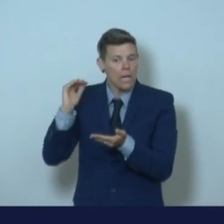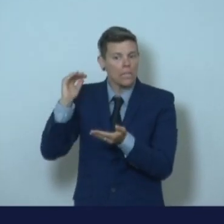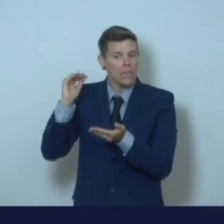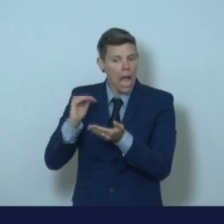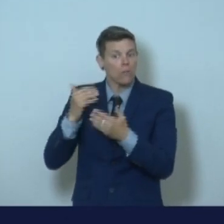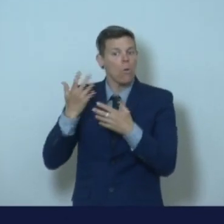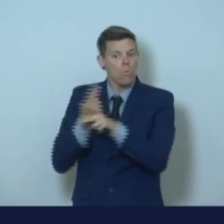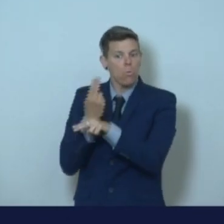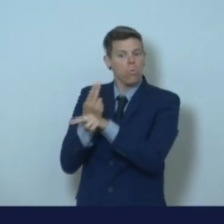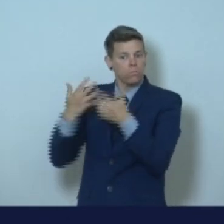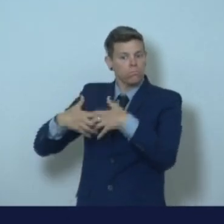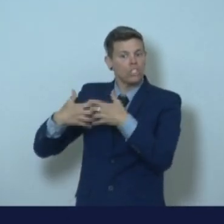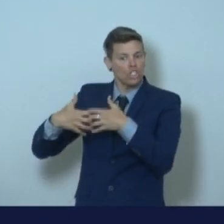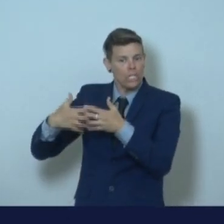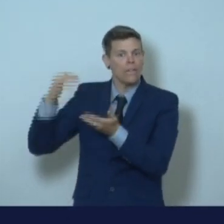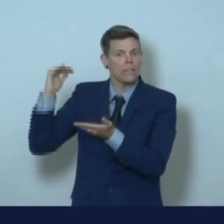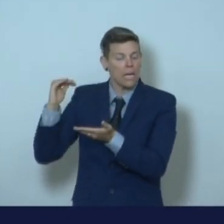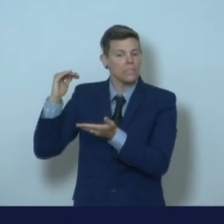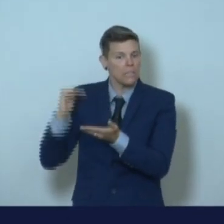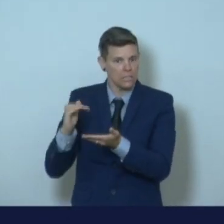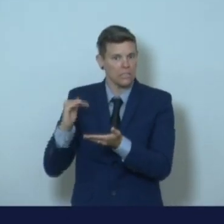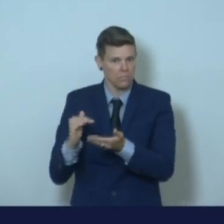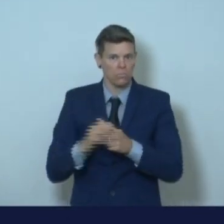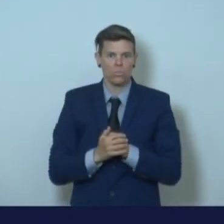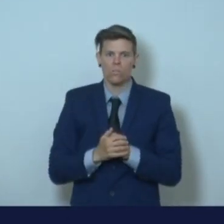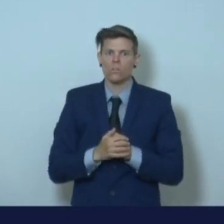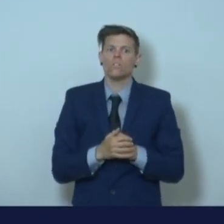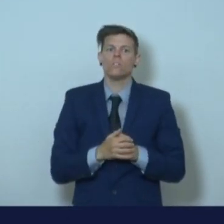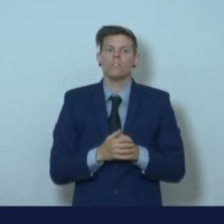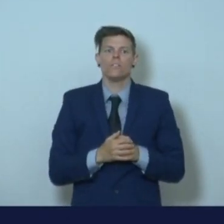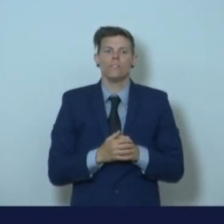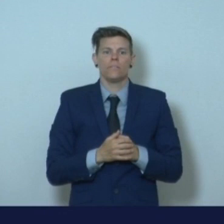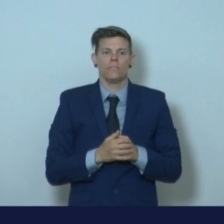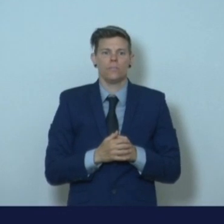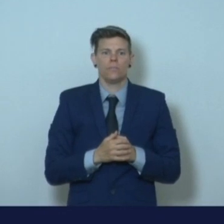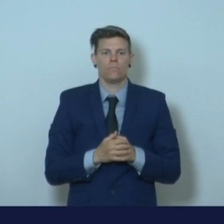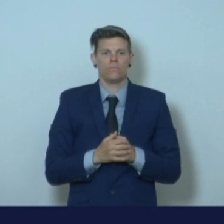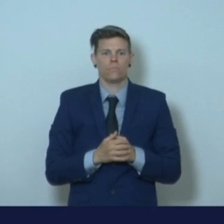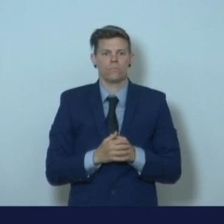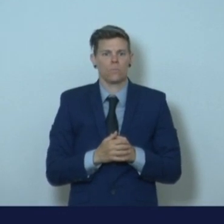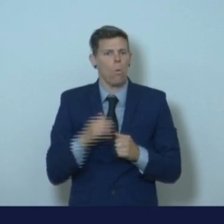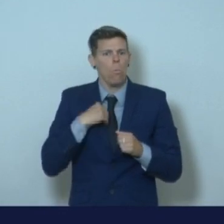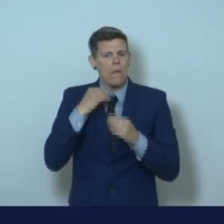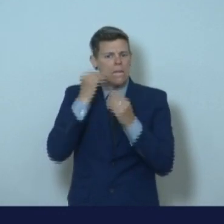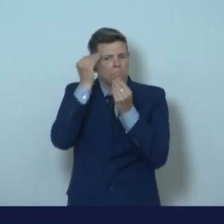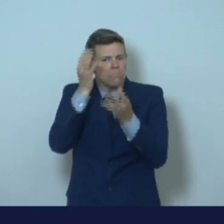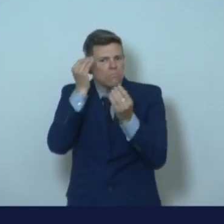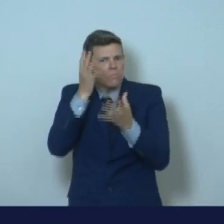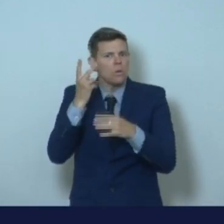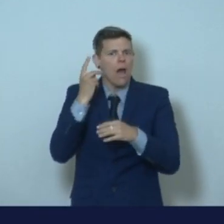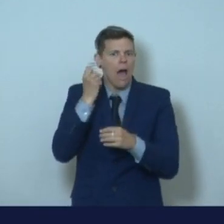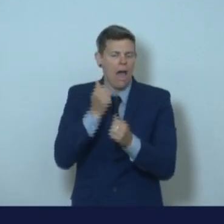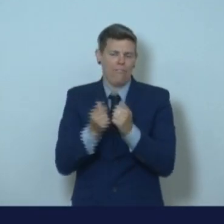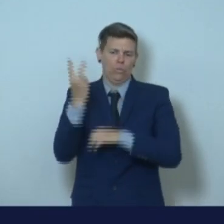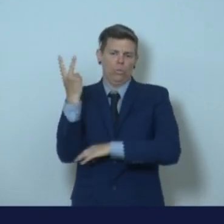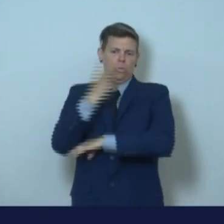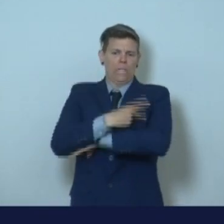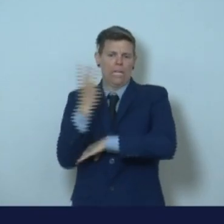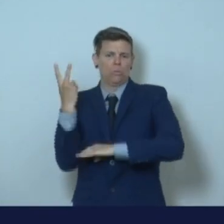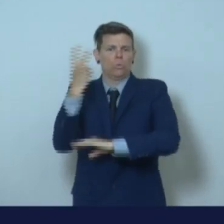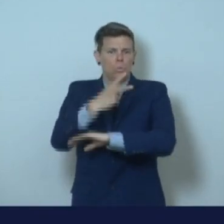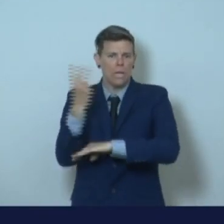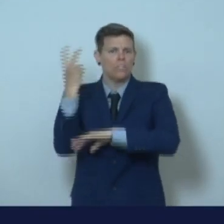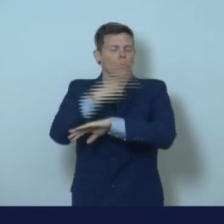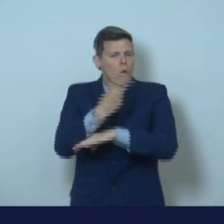ventilators. Again, since we don't do these every couple of days anymore, for new viewers, you really want to